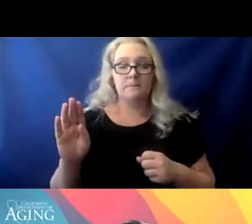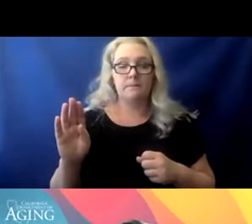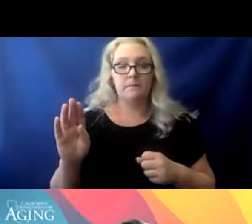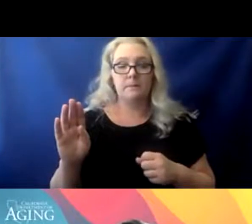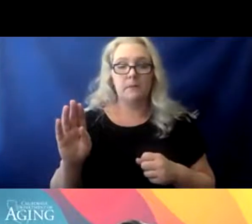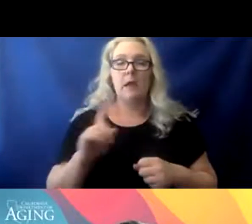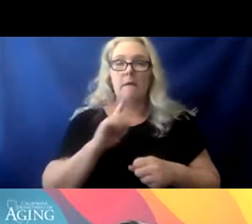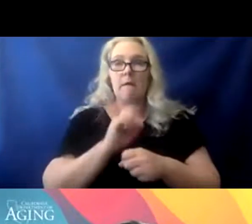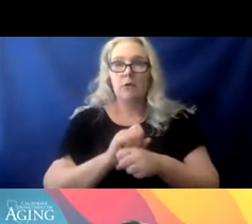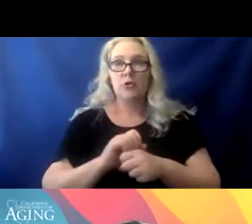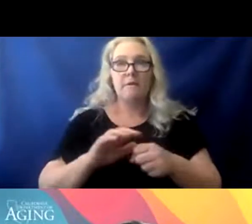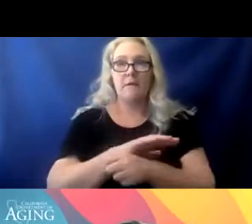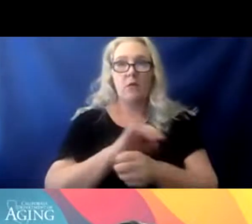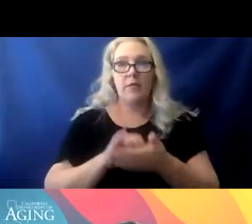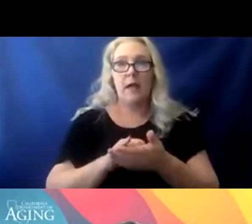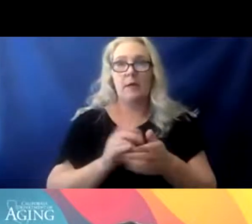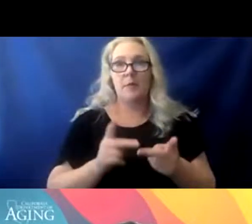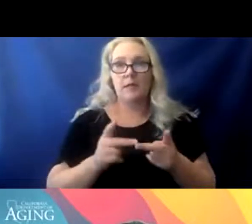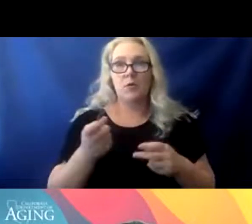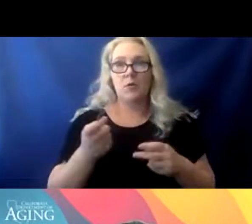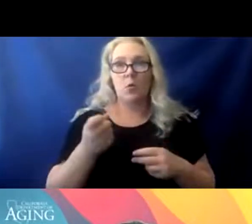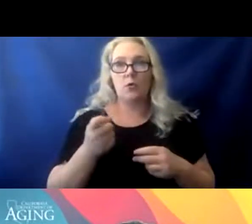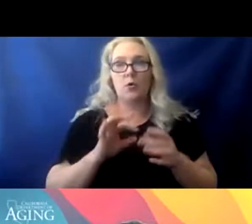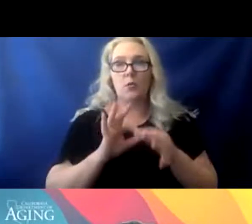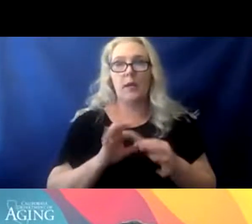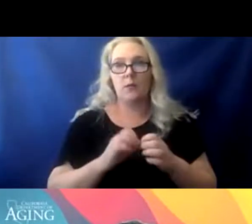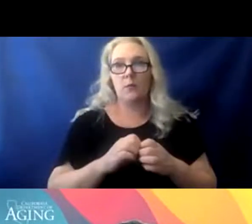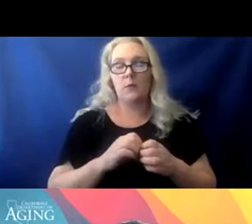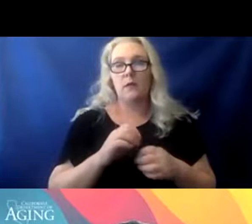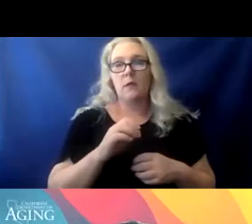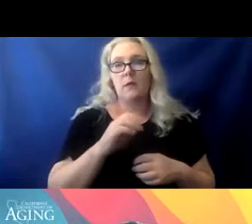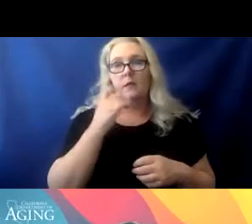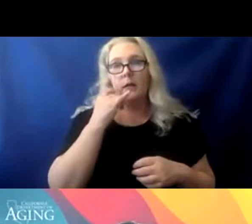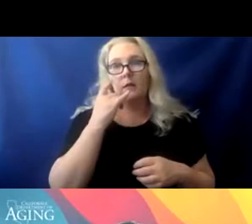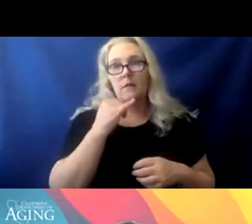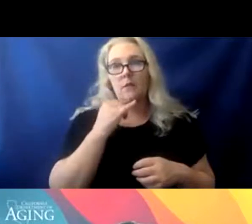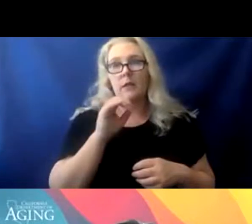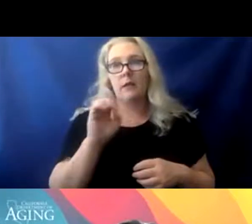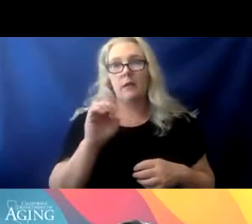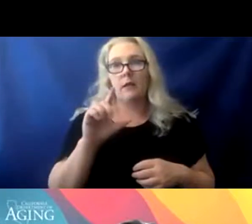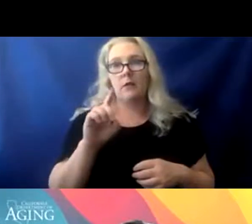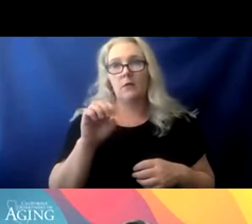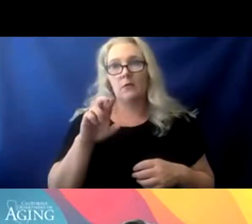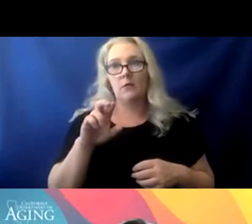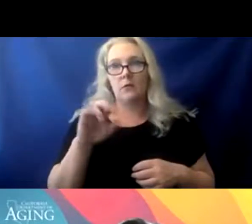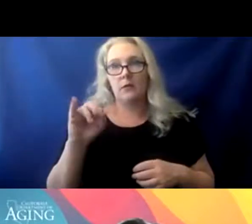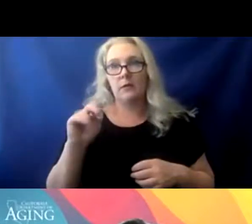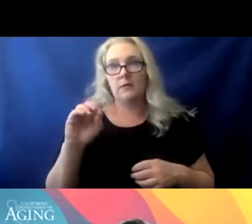that placeholder related to the California Elder Economic Index. So we'll take a look at that in just a moment. Next